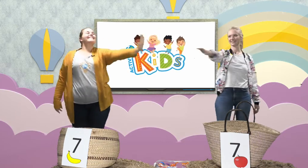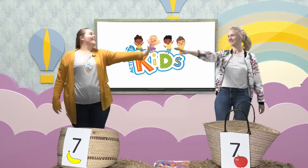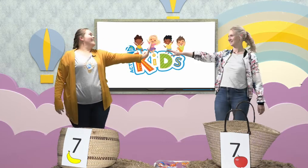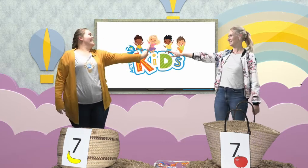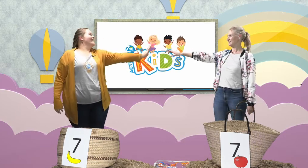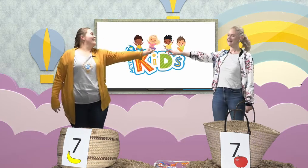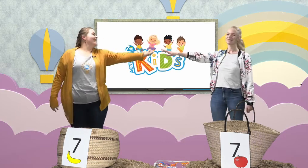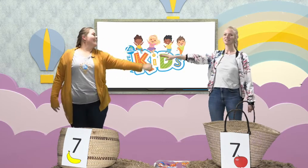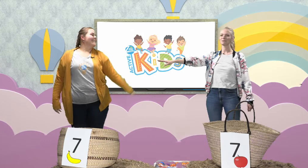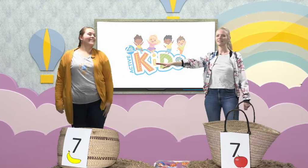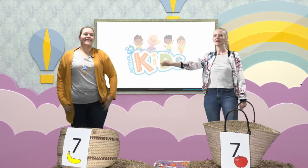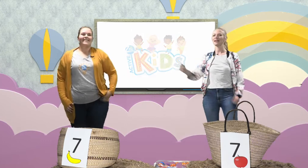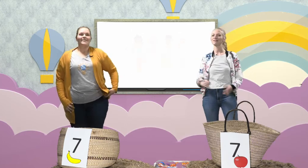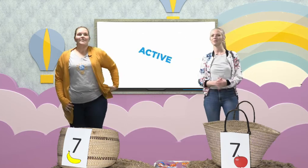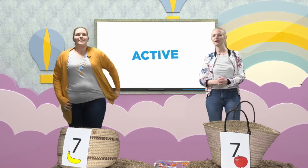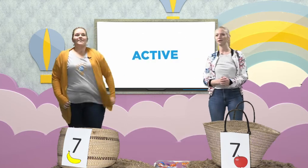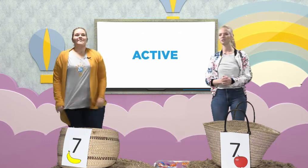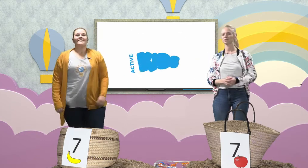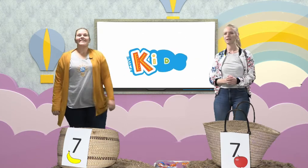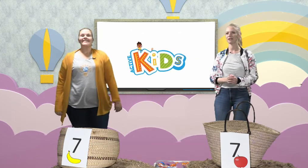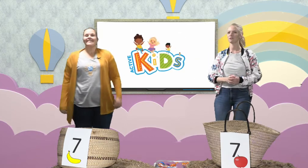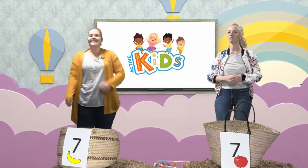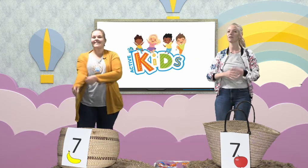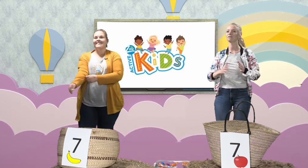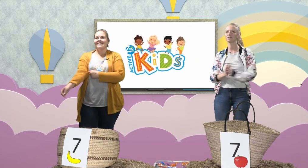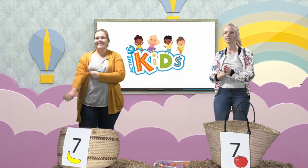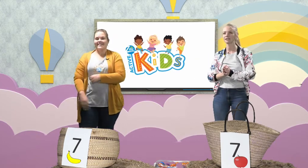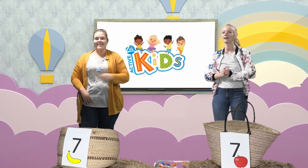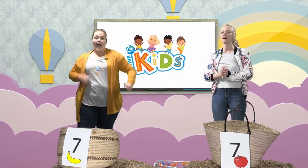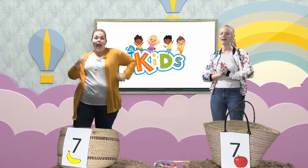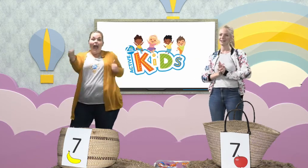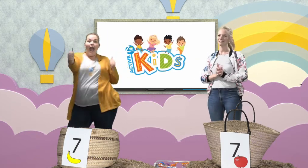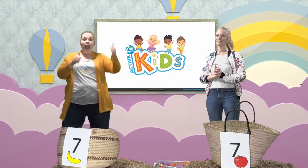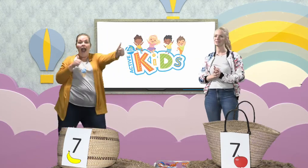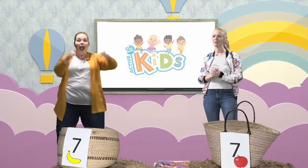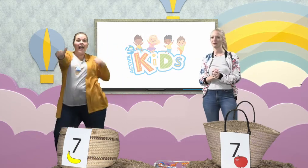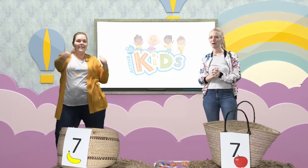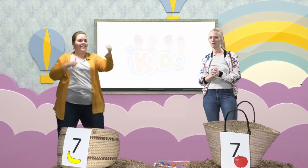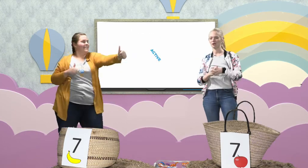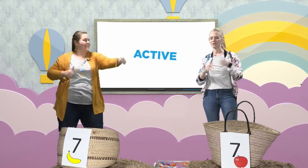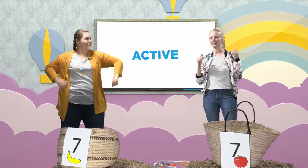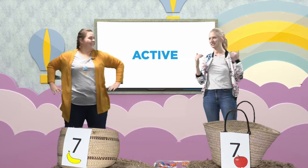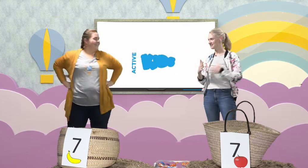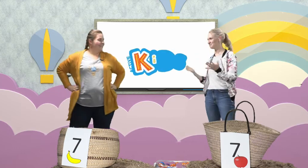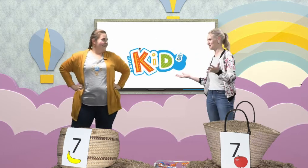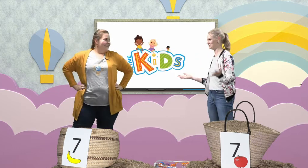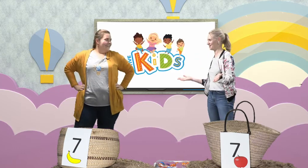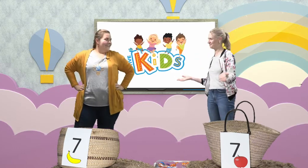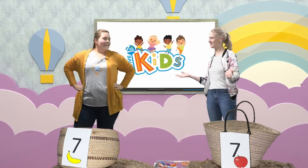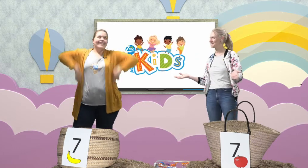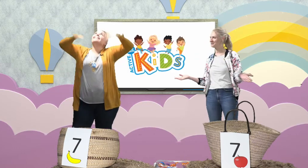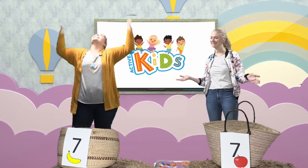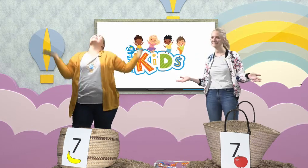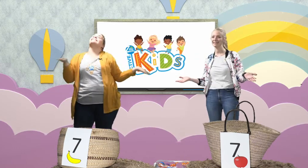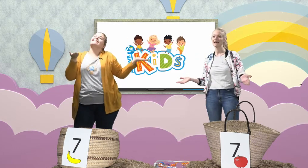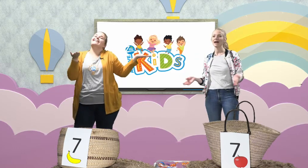distance. Yes, we just want to thank everyone at home for joining us for our very first Active Kids program. We hope you had just as much fun